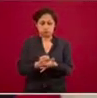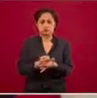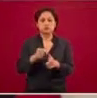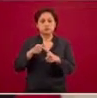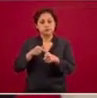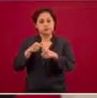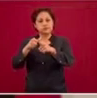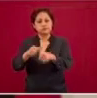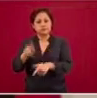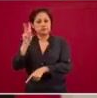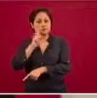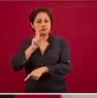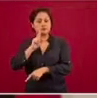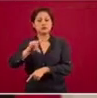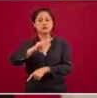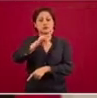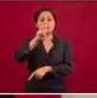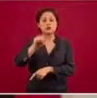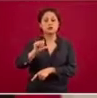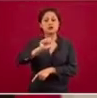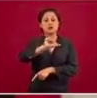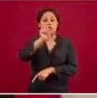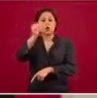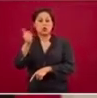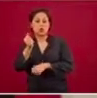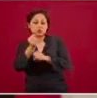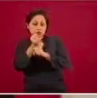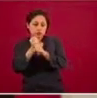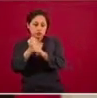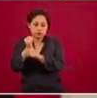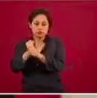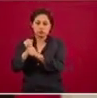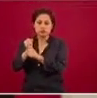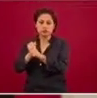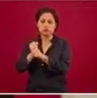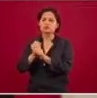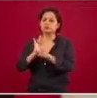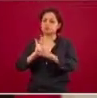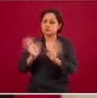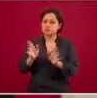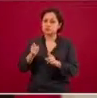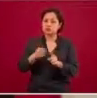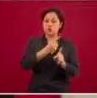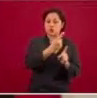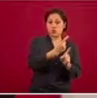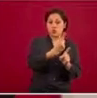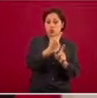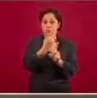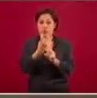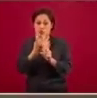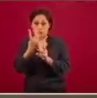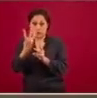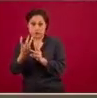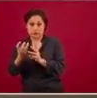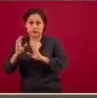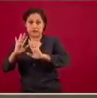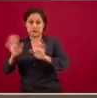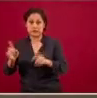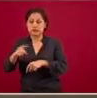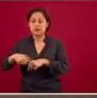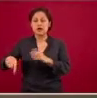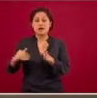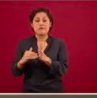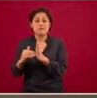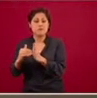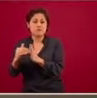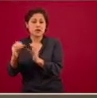the efficacy and the security of using these drugs. Then we have controlled studies, which is a third